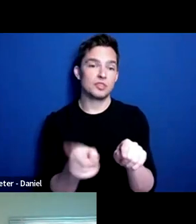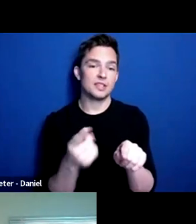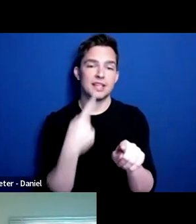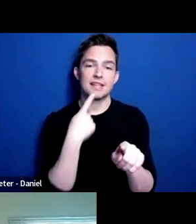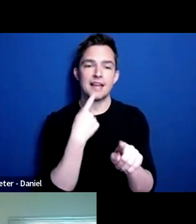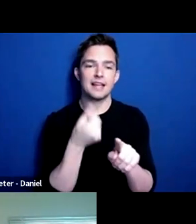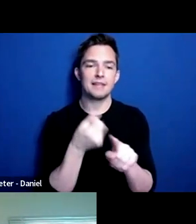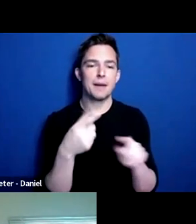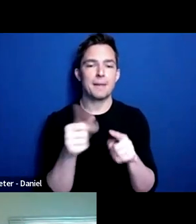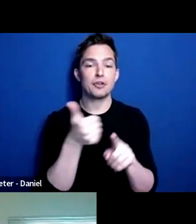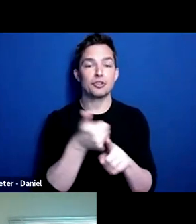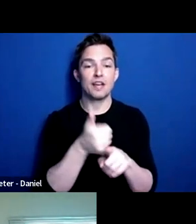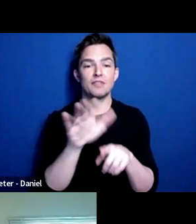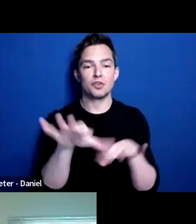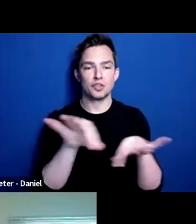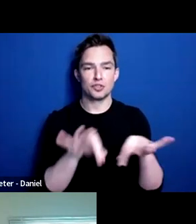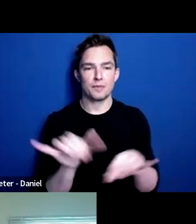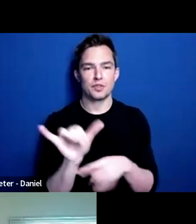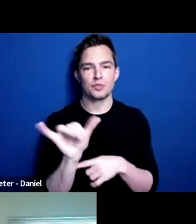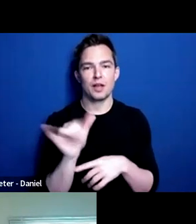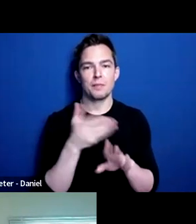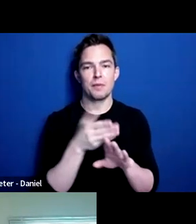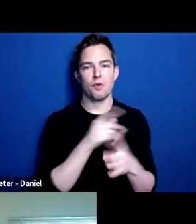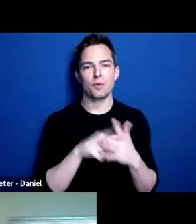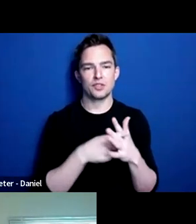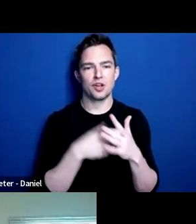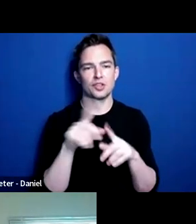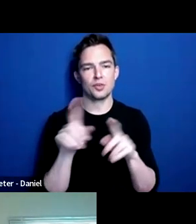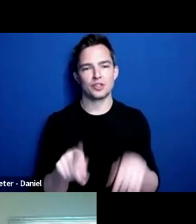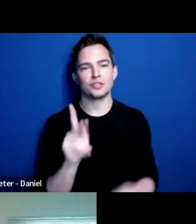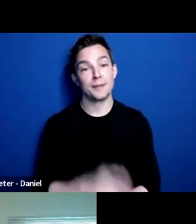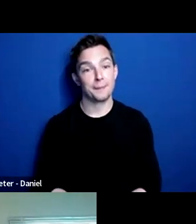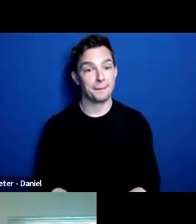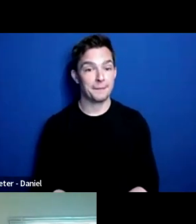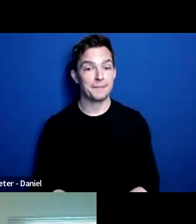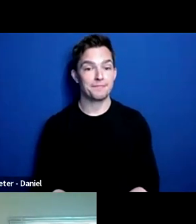bit about yourself and your description as well before we get into the question.